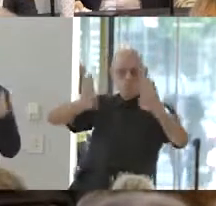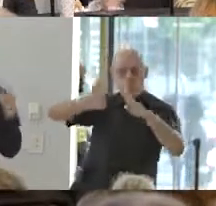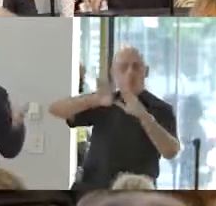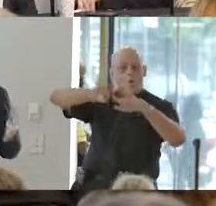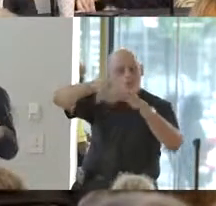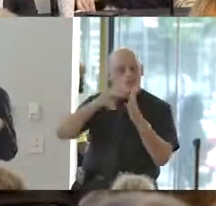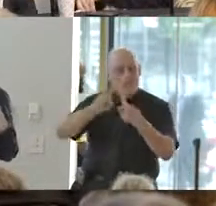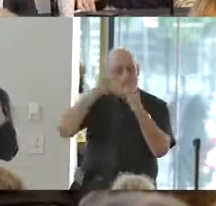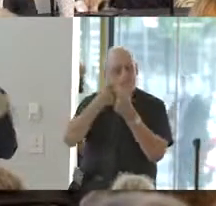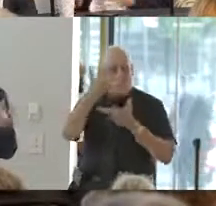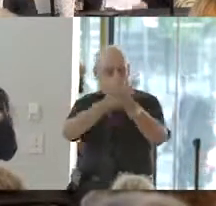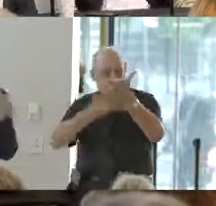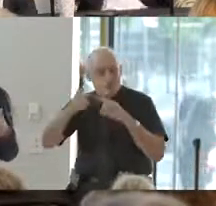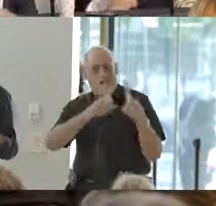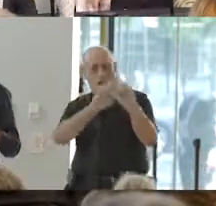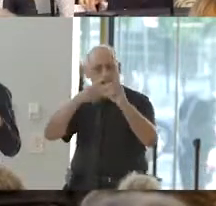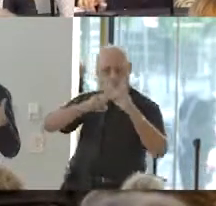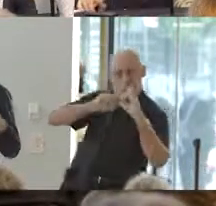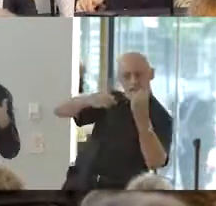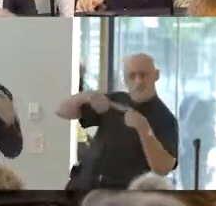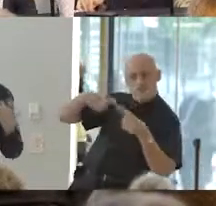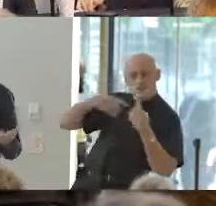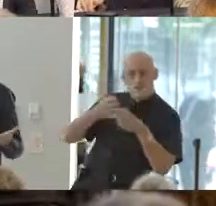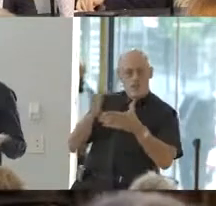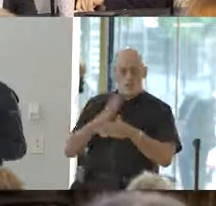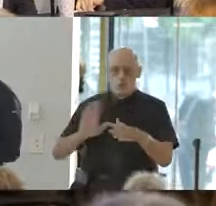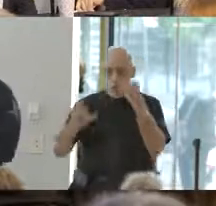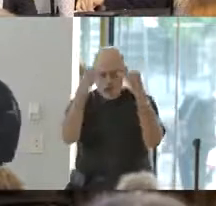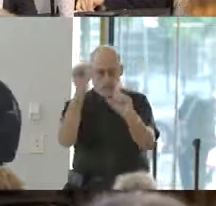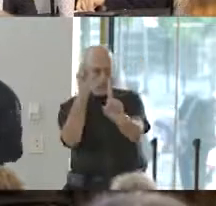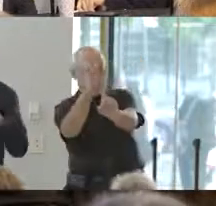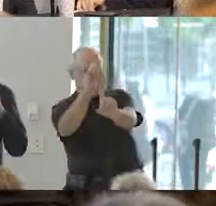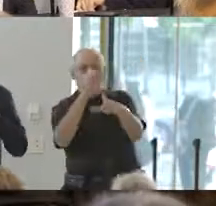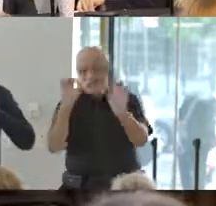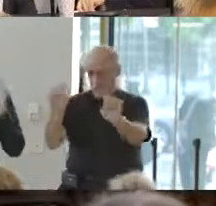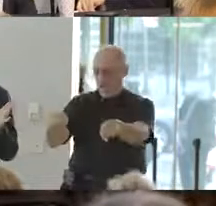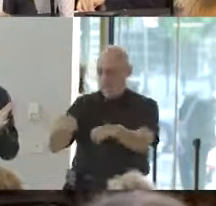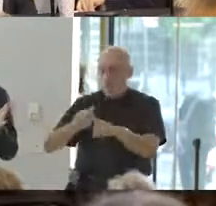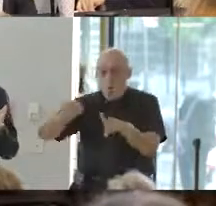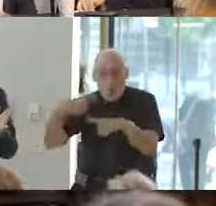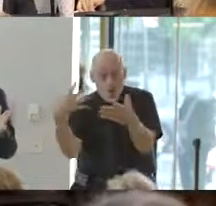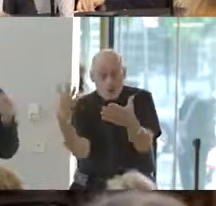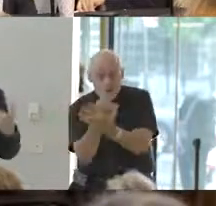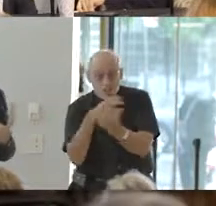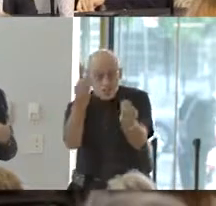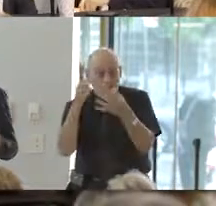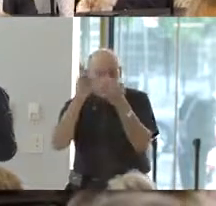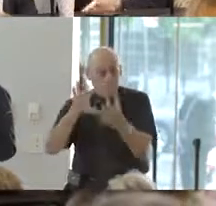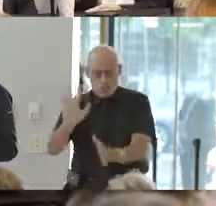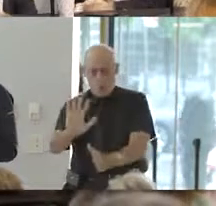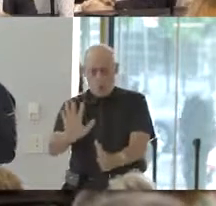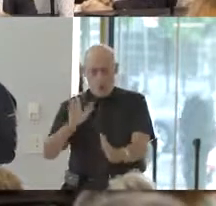team directly and ask questions and also share your ideas. And this is not your only chance to give us